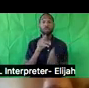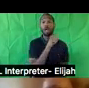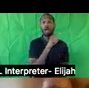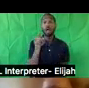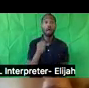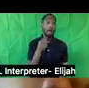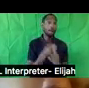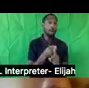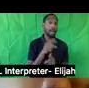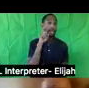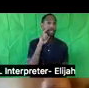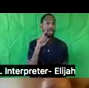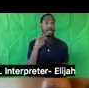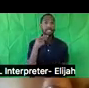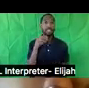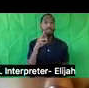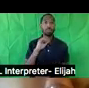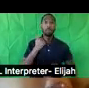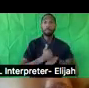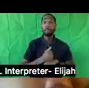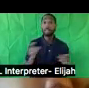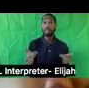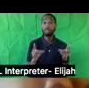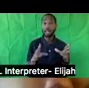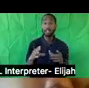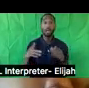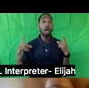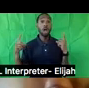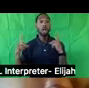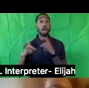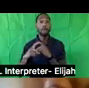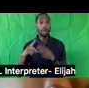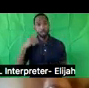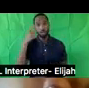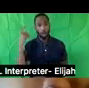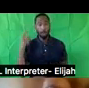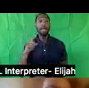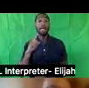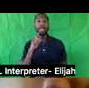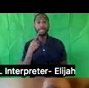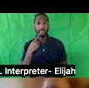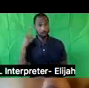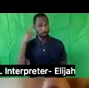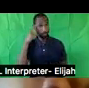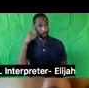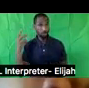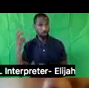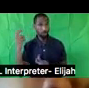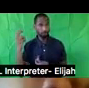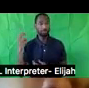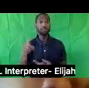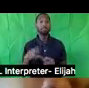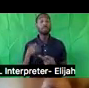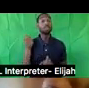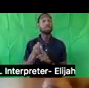by gender-based violence, complex trauma, and serious mental illness. She is the